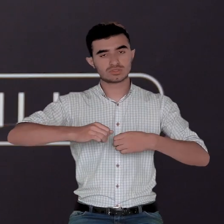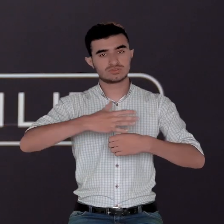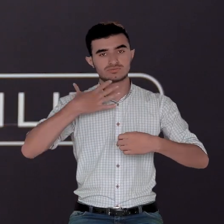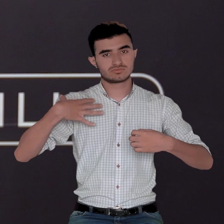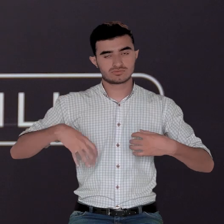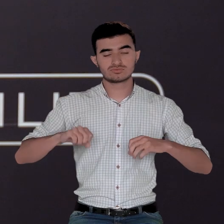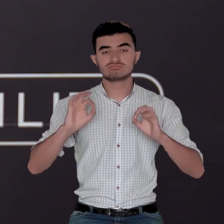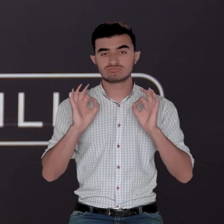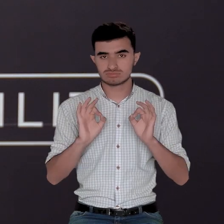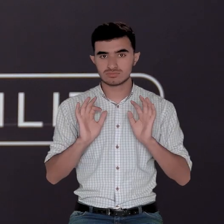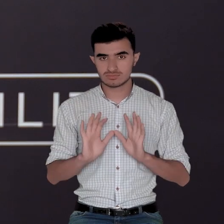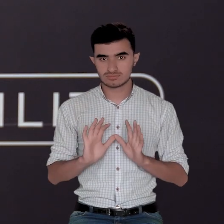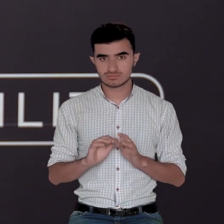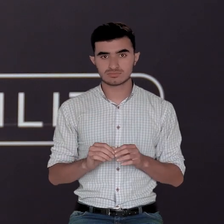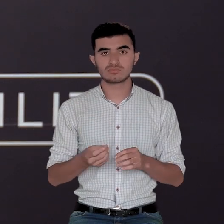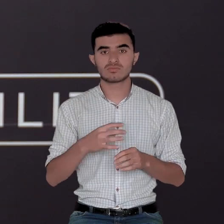fascia